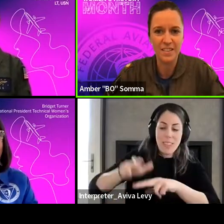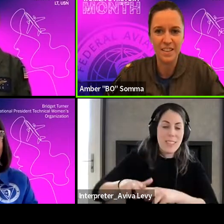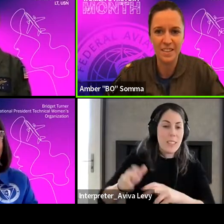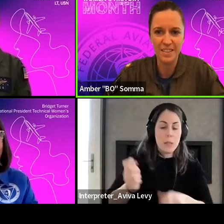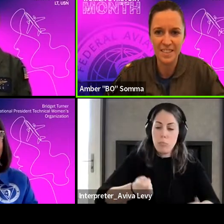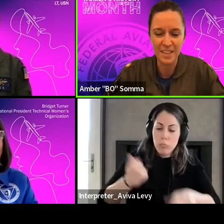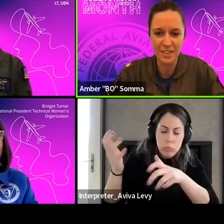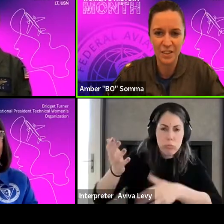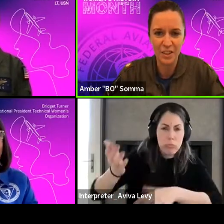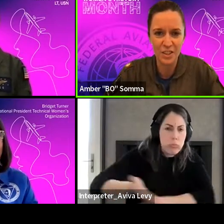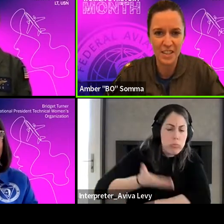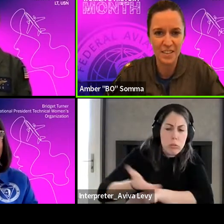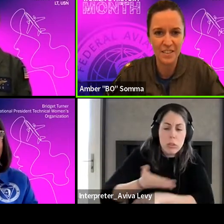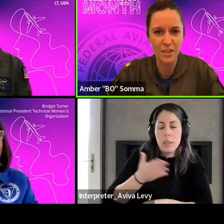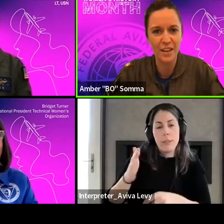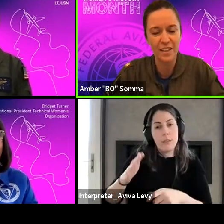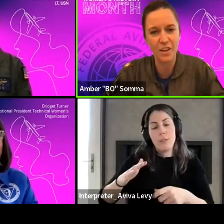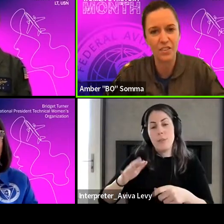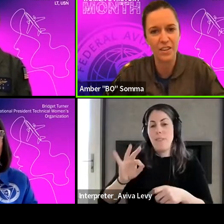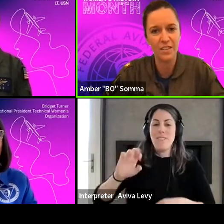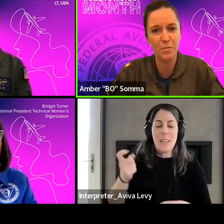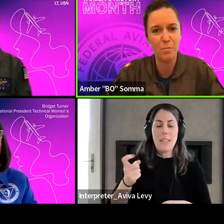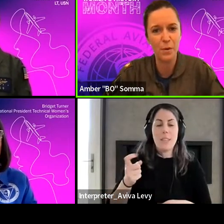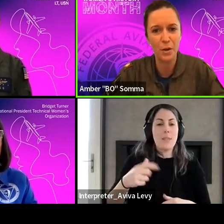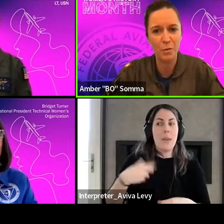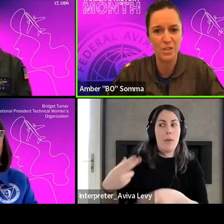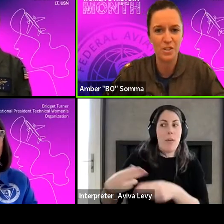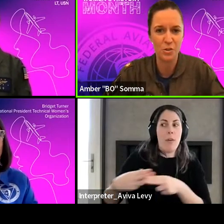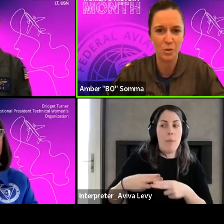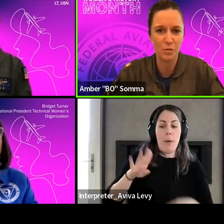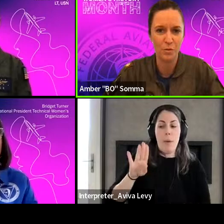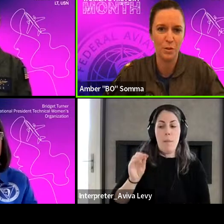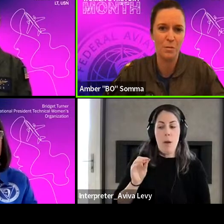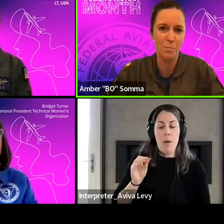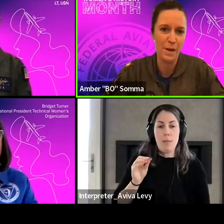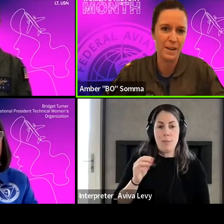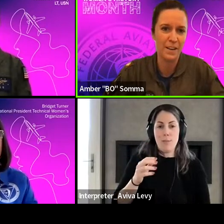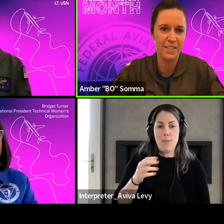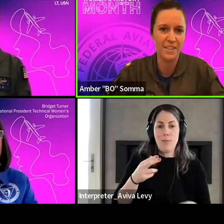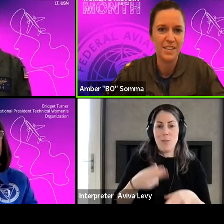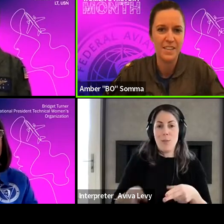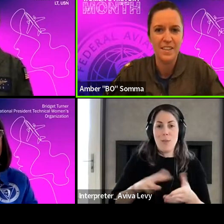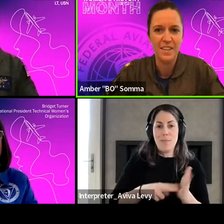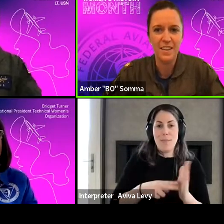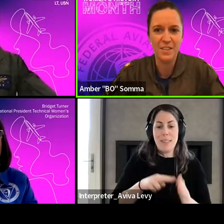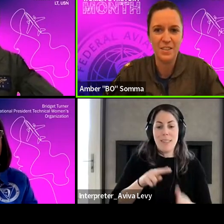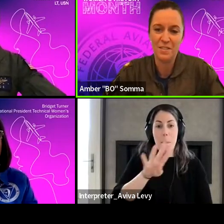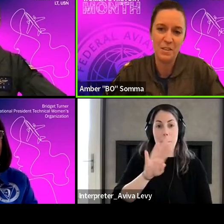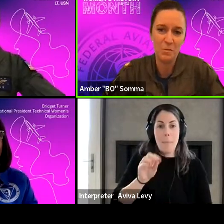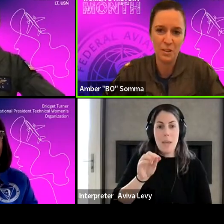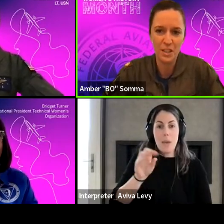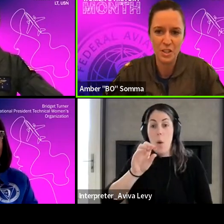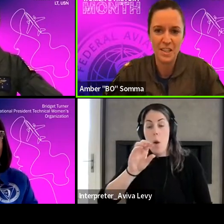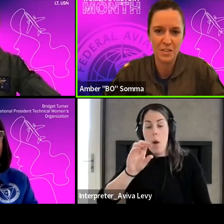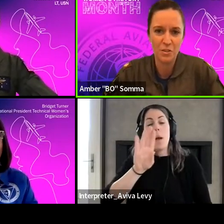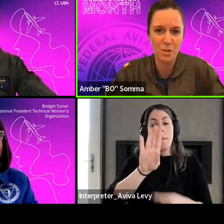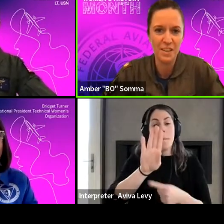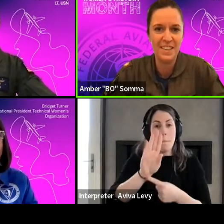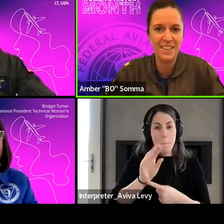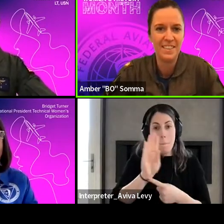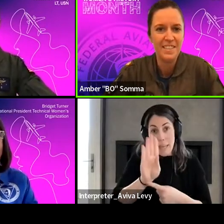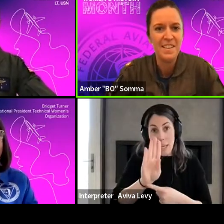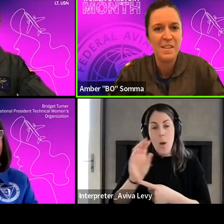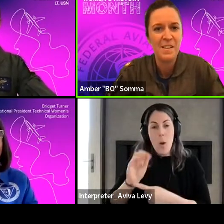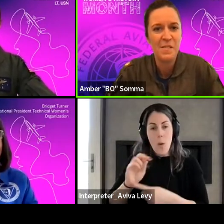kinds of things to get us launched again. So I got the call sign of BO, which is short for bailout, just in relation to that